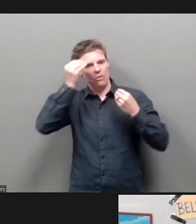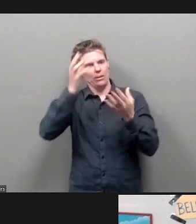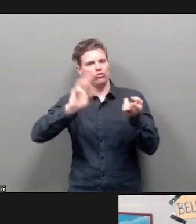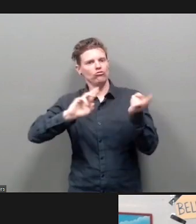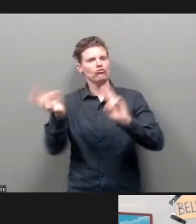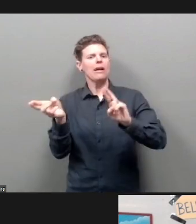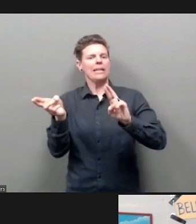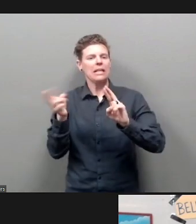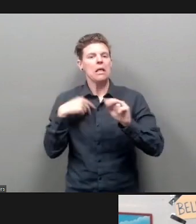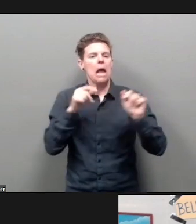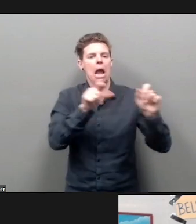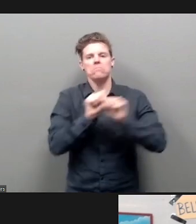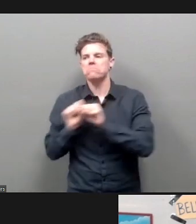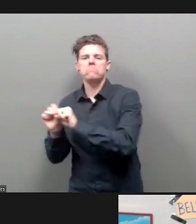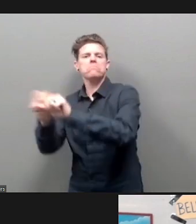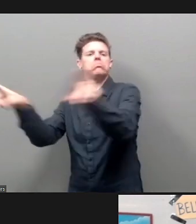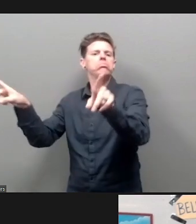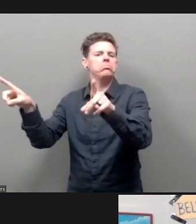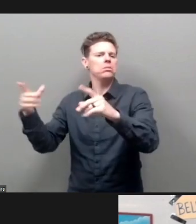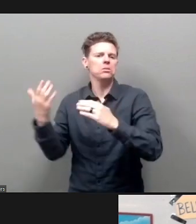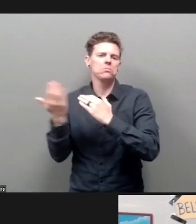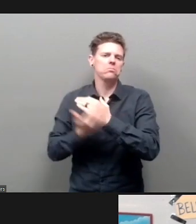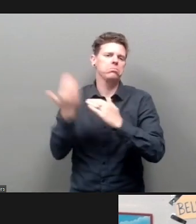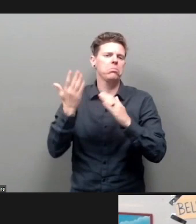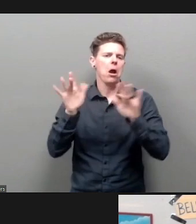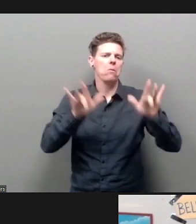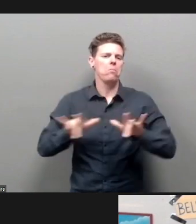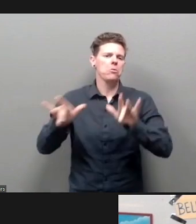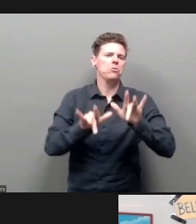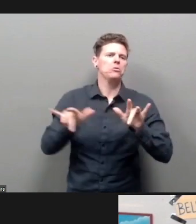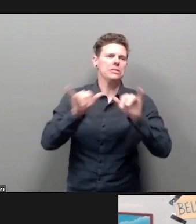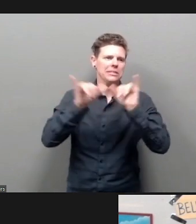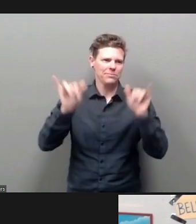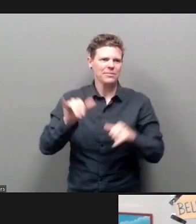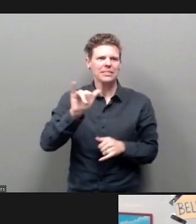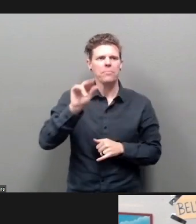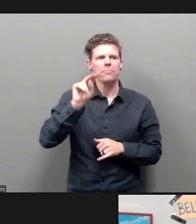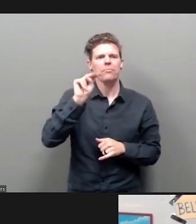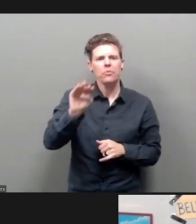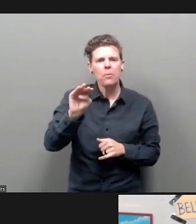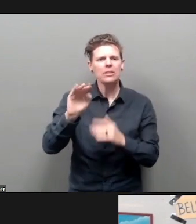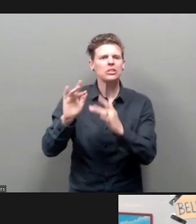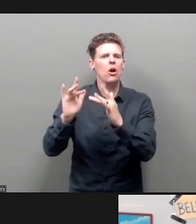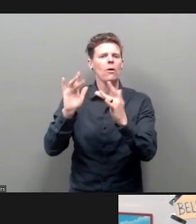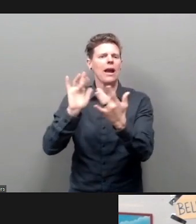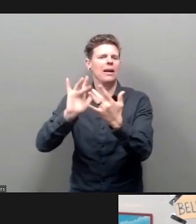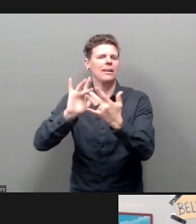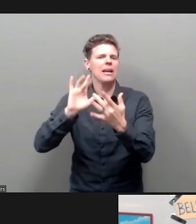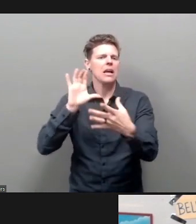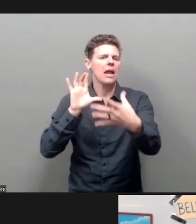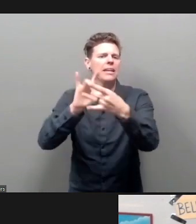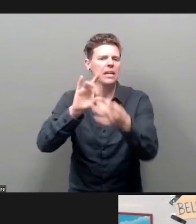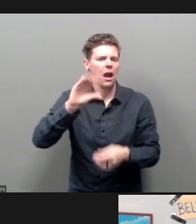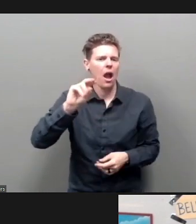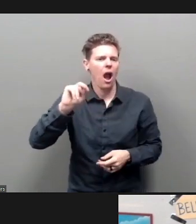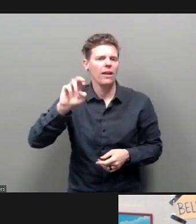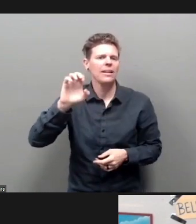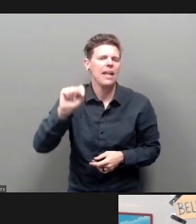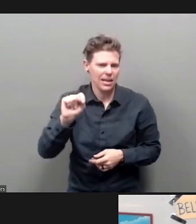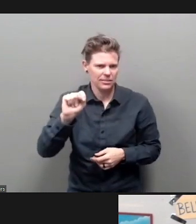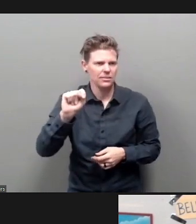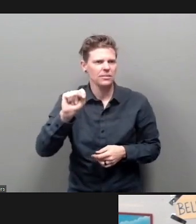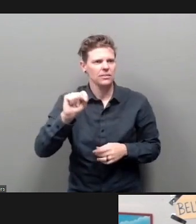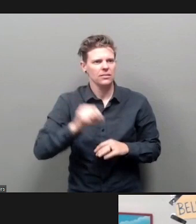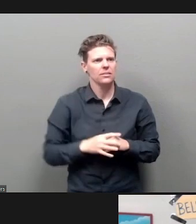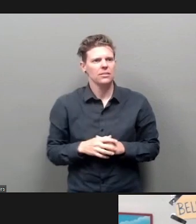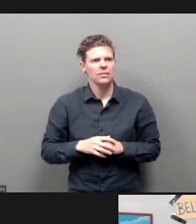would still be anonymous, but you've been in contact with someone who now has COVID. Click here